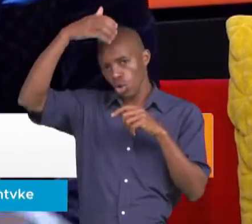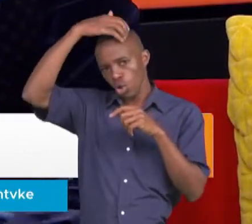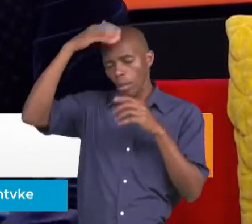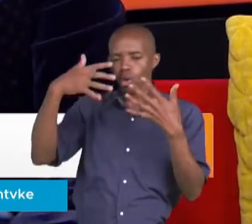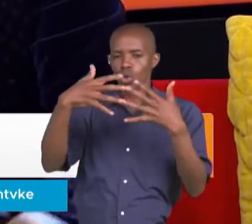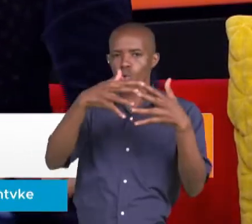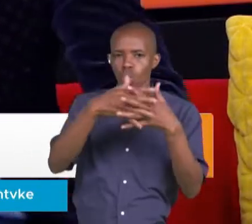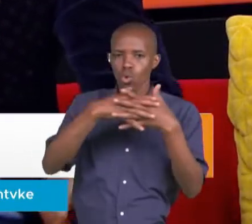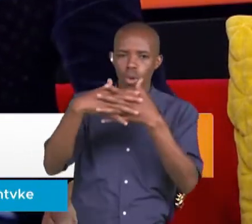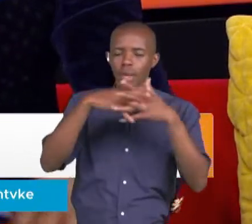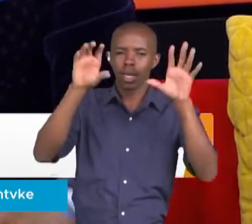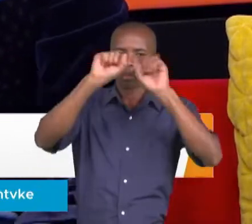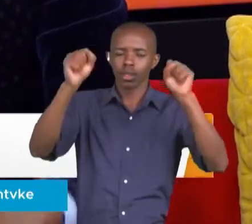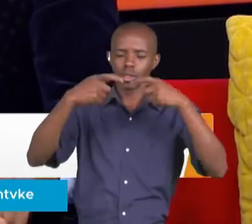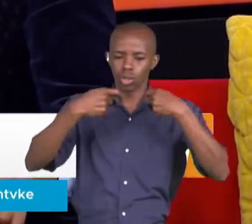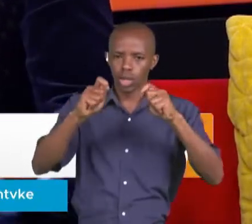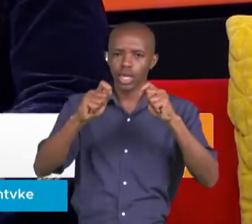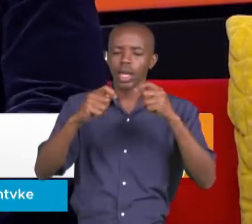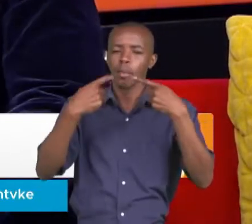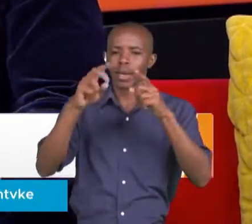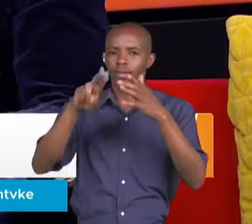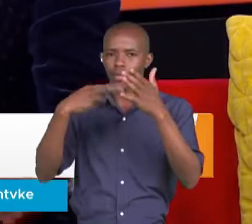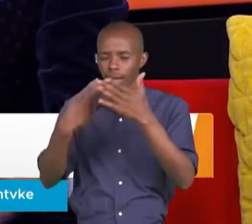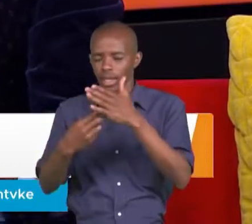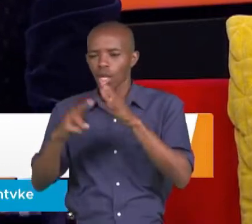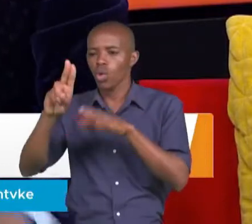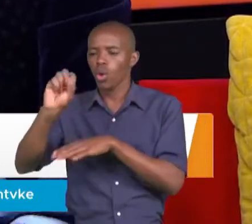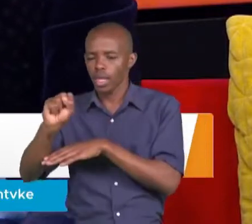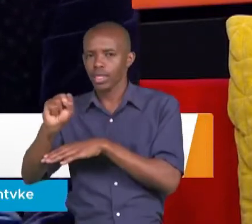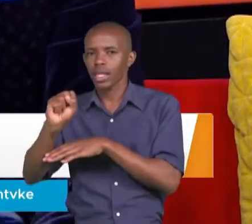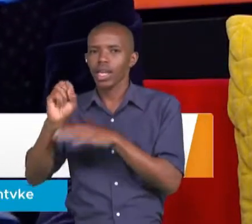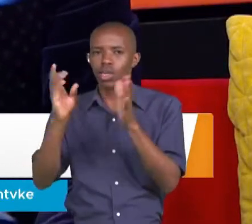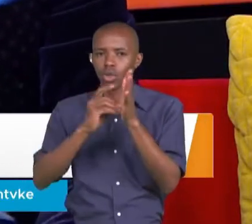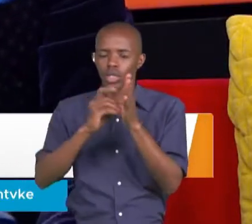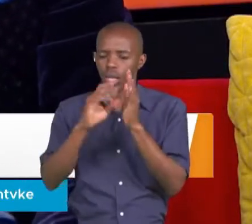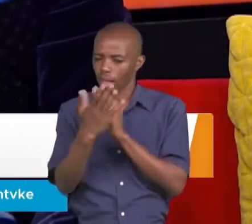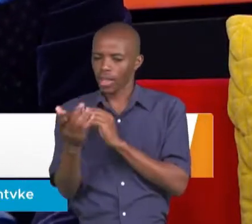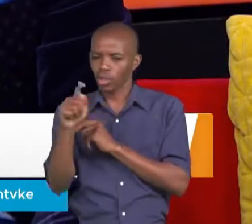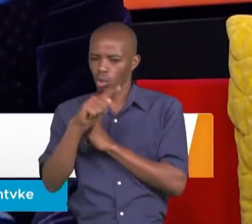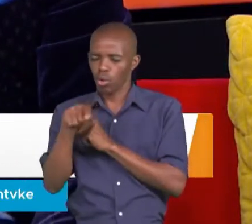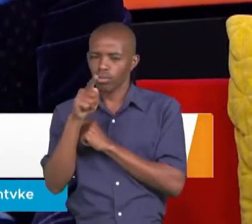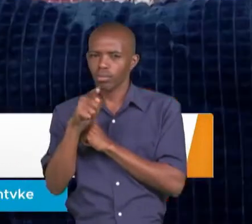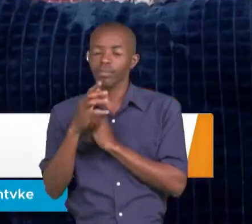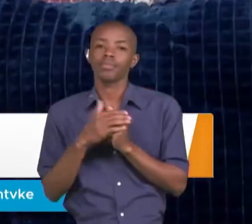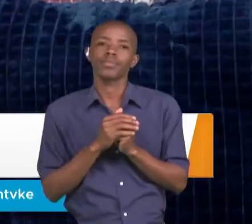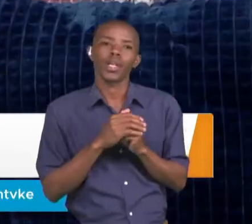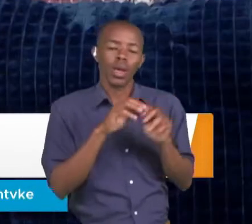one. But look at these two doctors, Cuba, U.S., Kenya, U.S. Mm-hmm. There must be something wrong over there. Well,